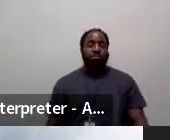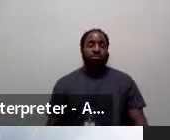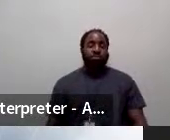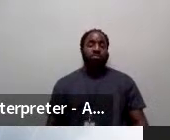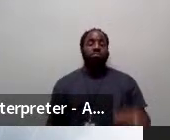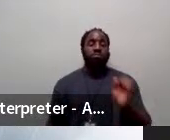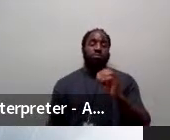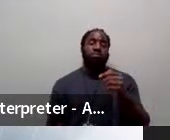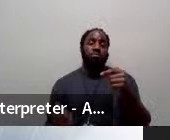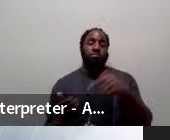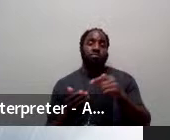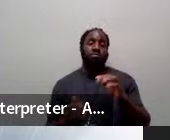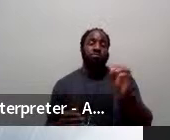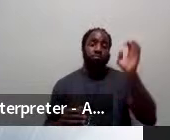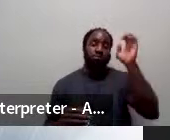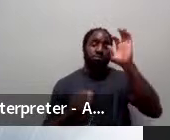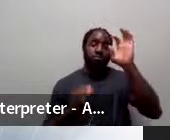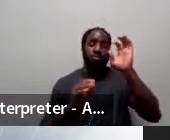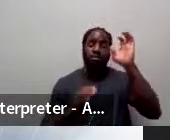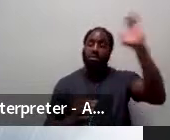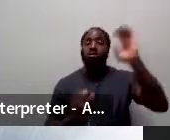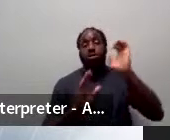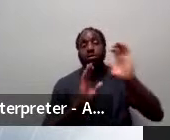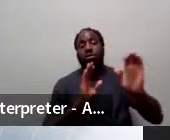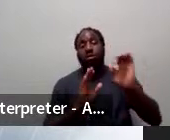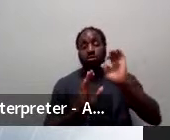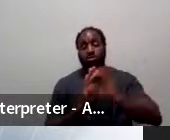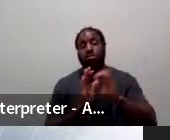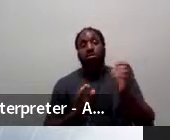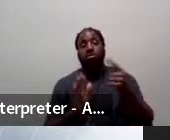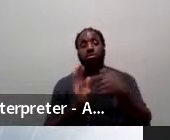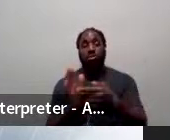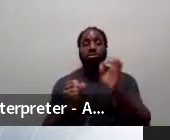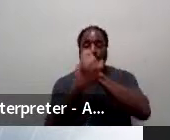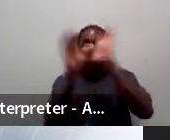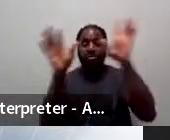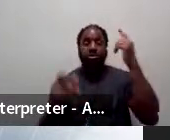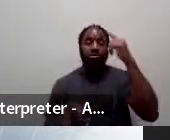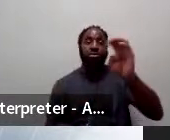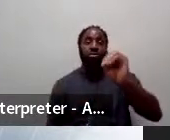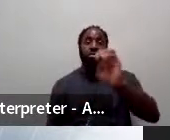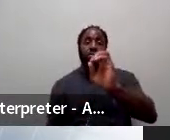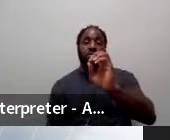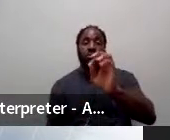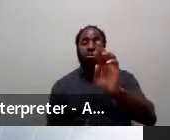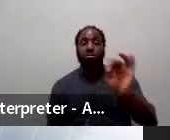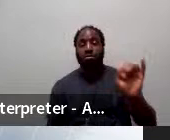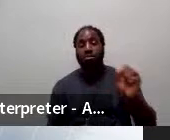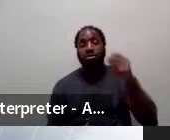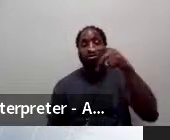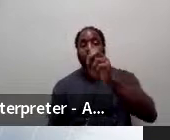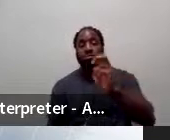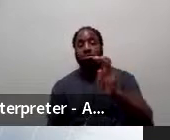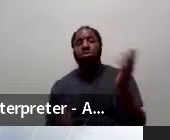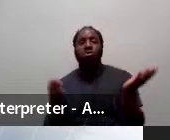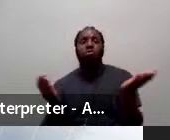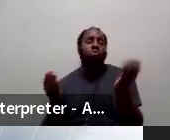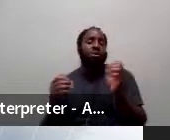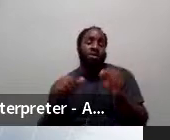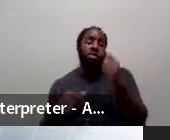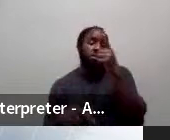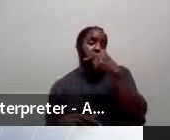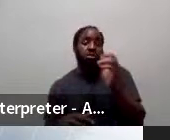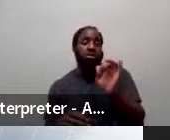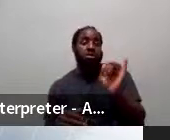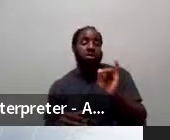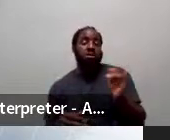So this conceptual image presents just one vision for a future plaza at Morris Park, what it could look like based on your